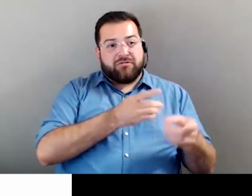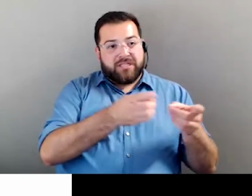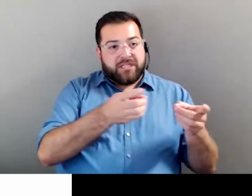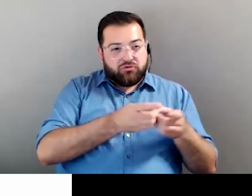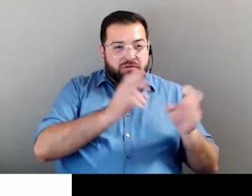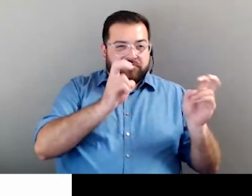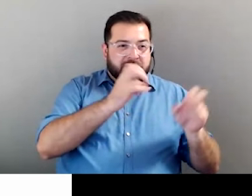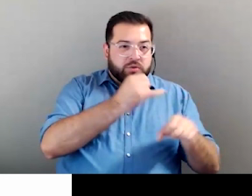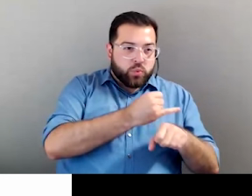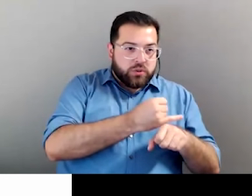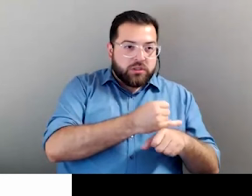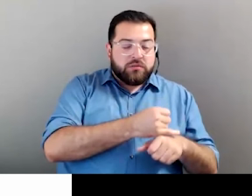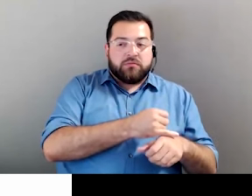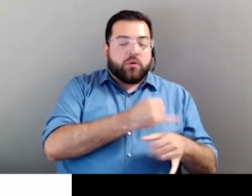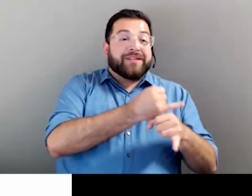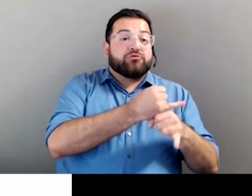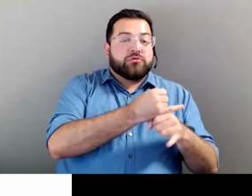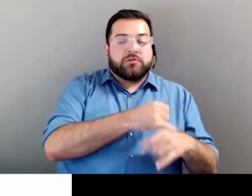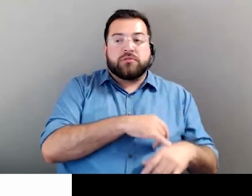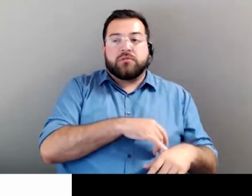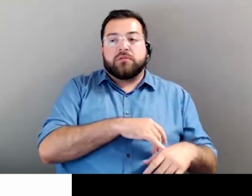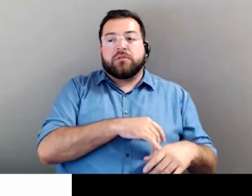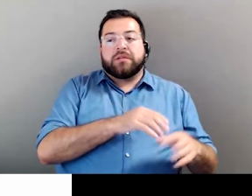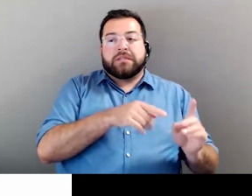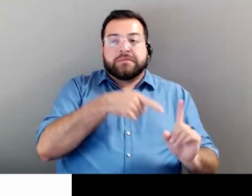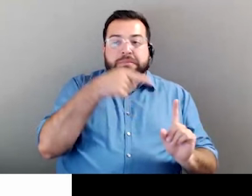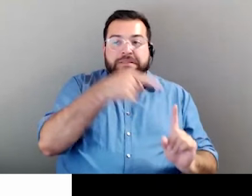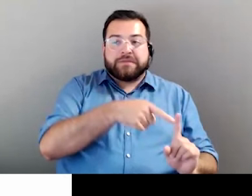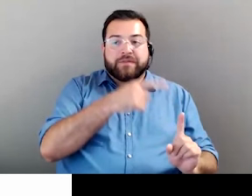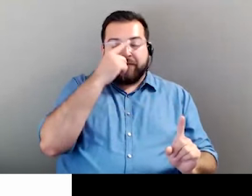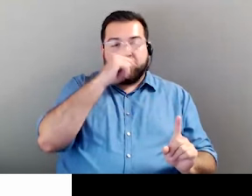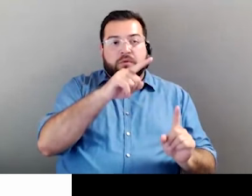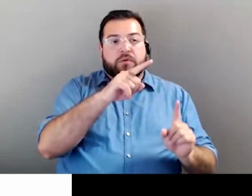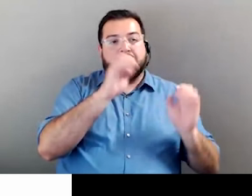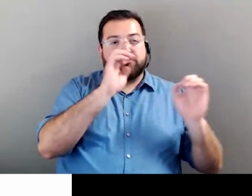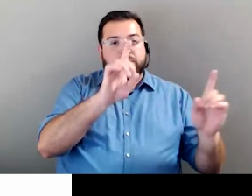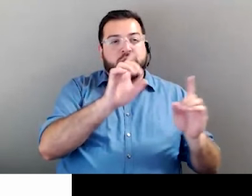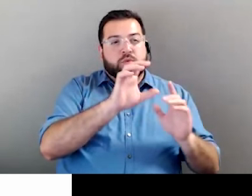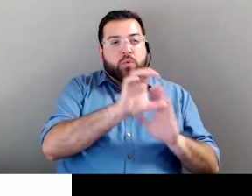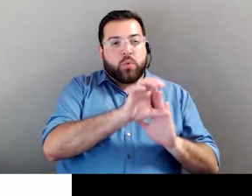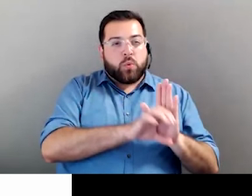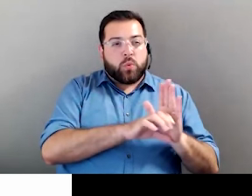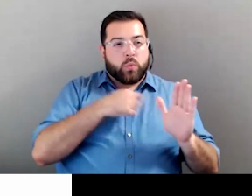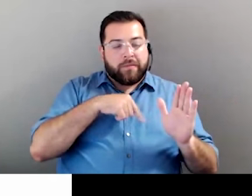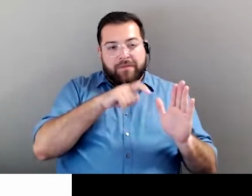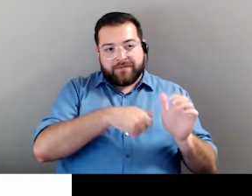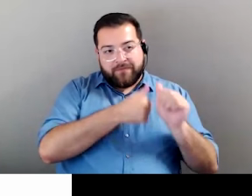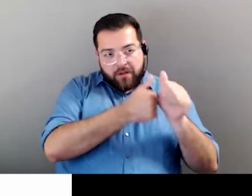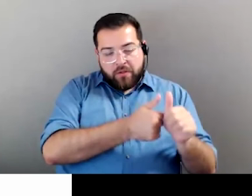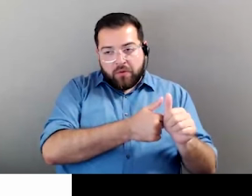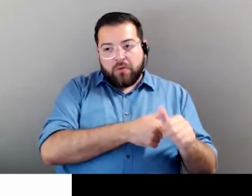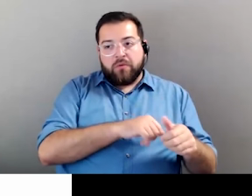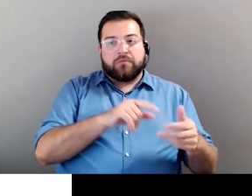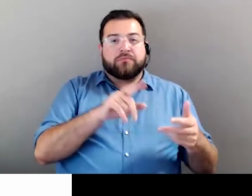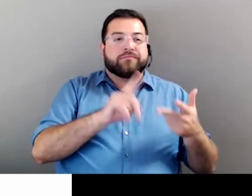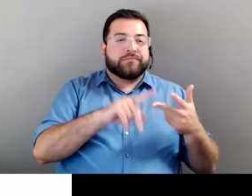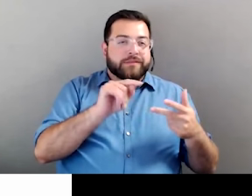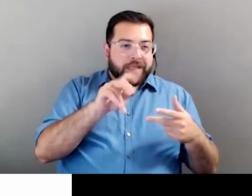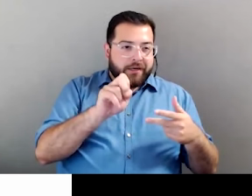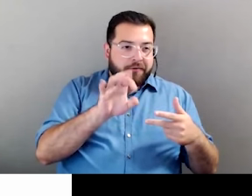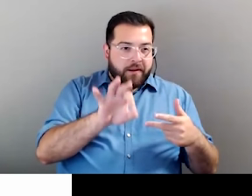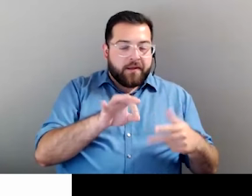very specific to education codes that we have to follow, and Title IX regulations that we have to follow. We can